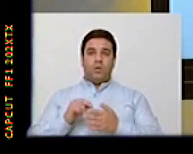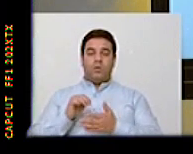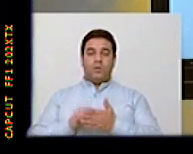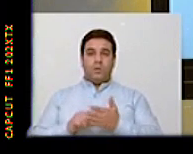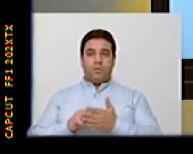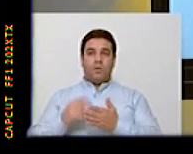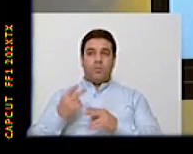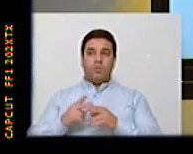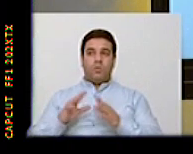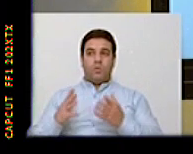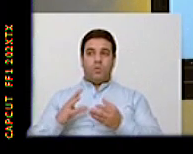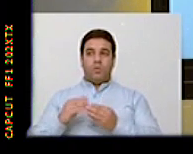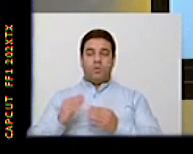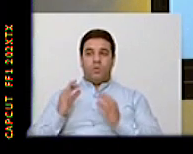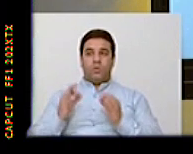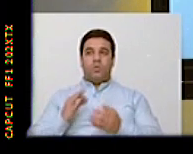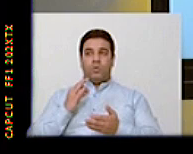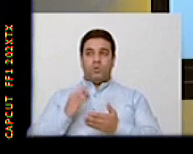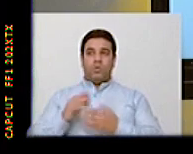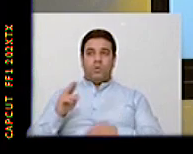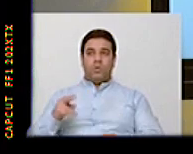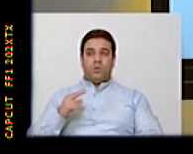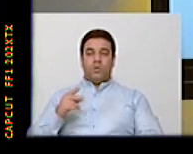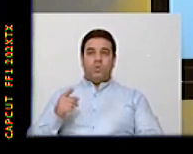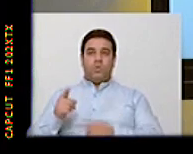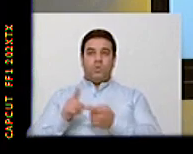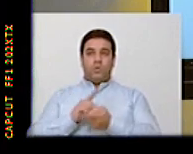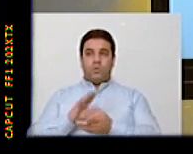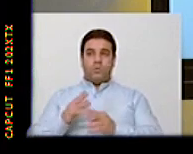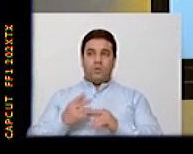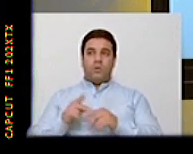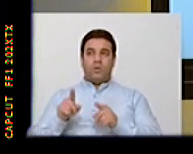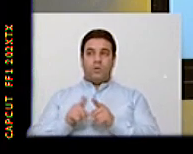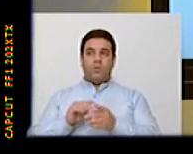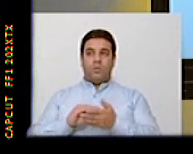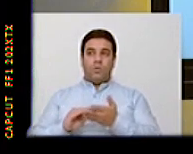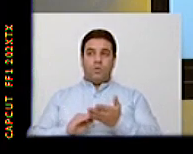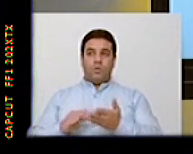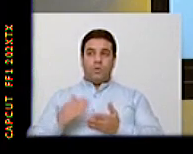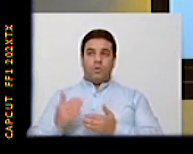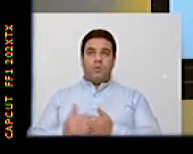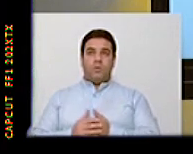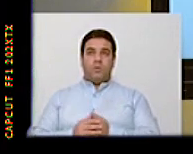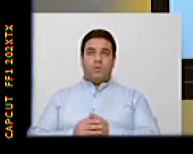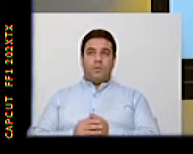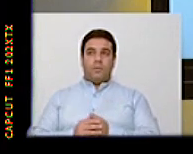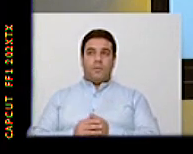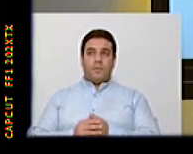uchun u holda to'g'ri javob D o'zgarmaydi deb yoziladi.